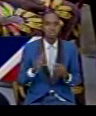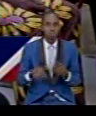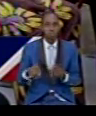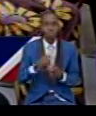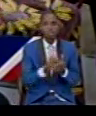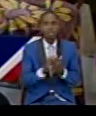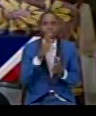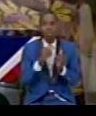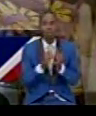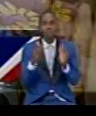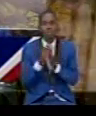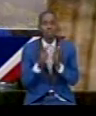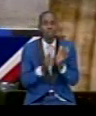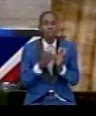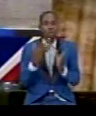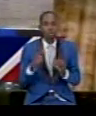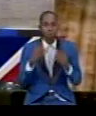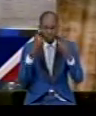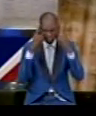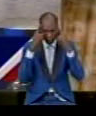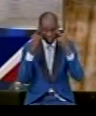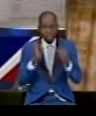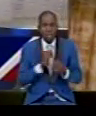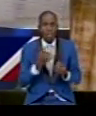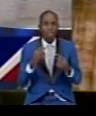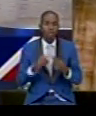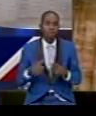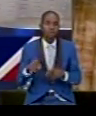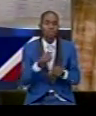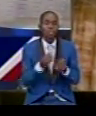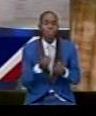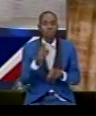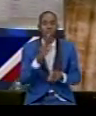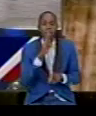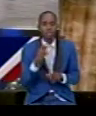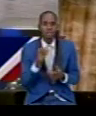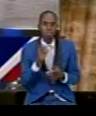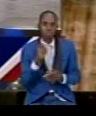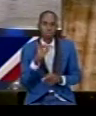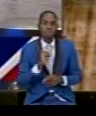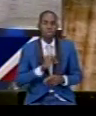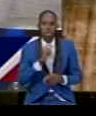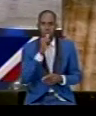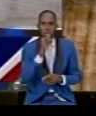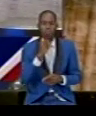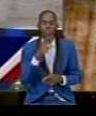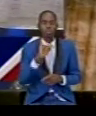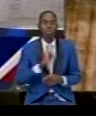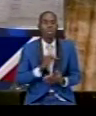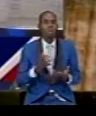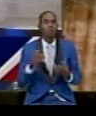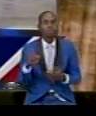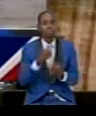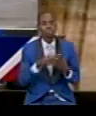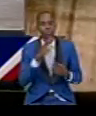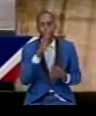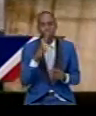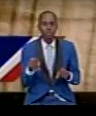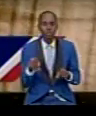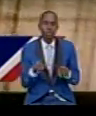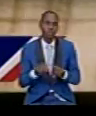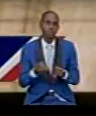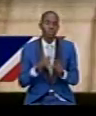I came to you and as you are so I am and so I want you to be as I am as well